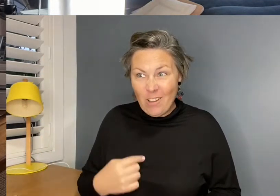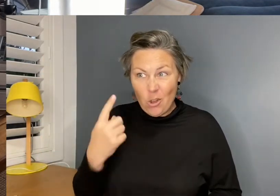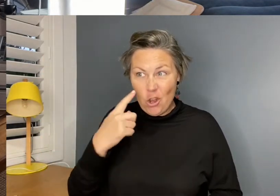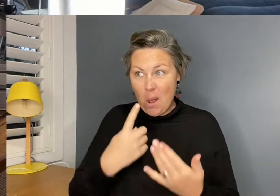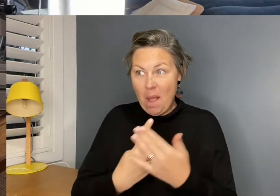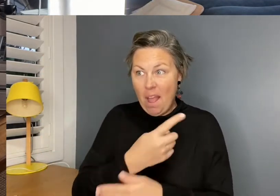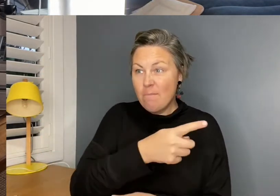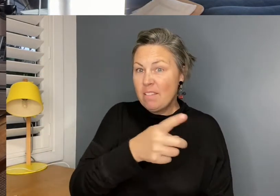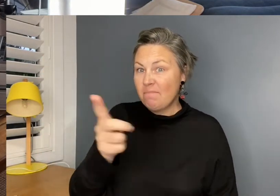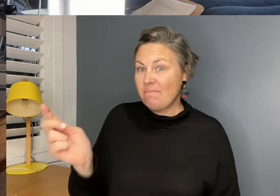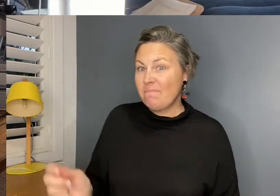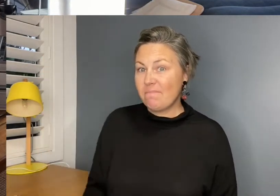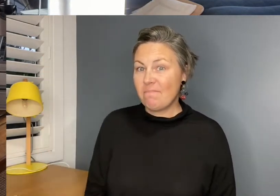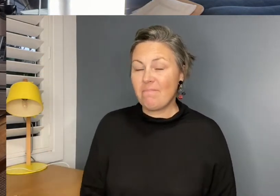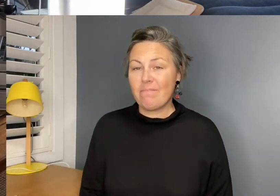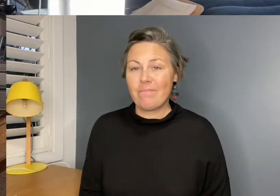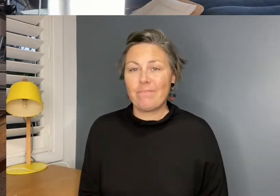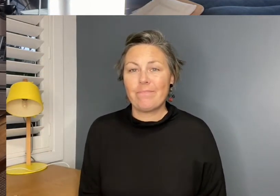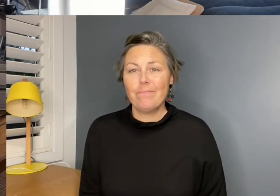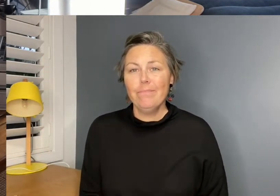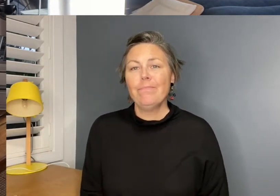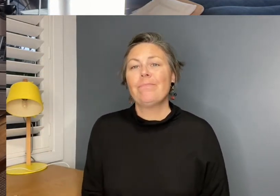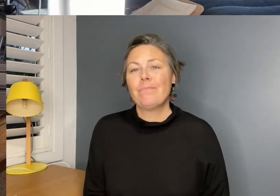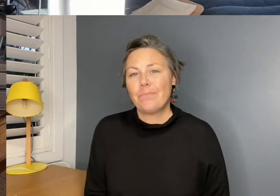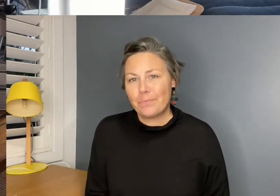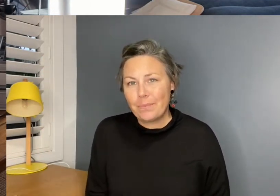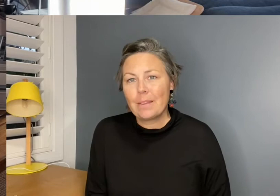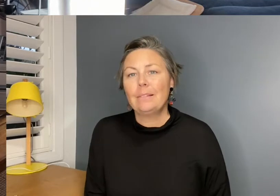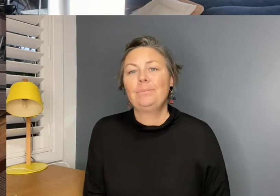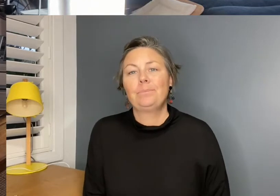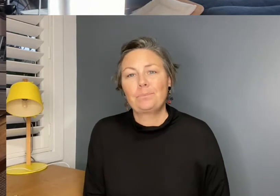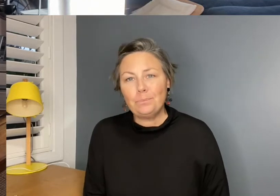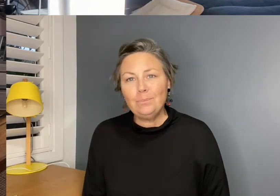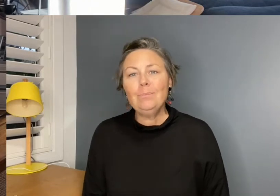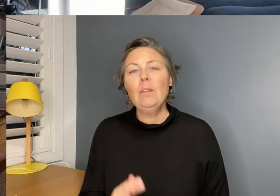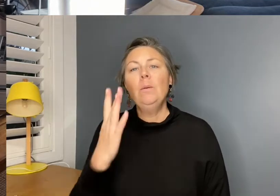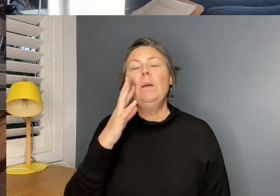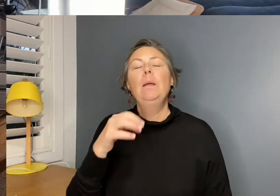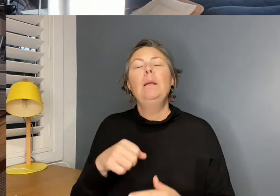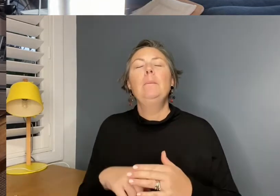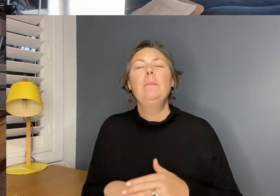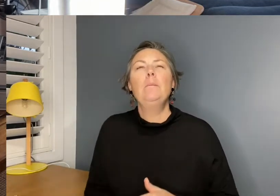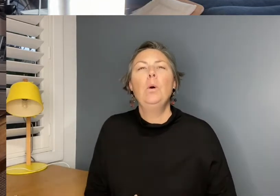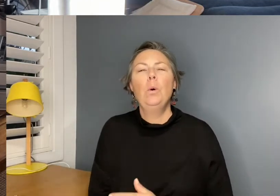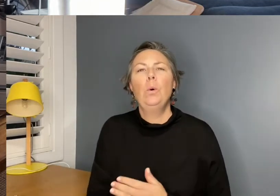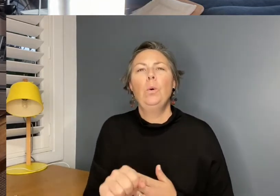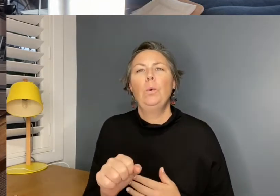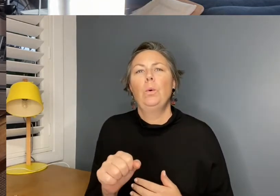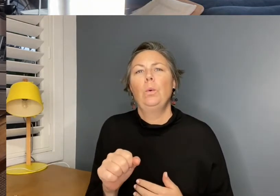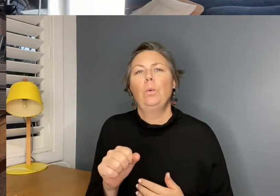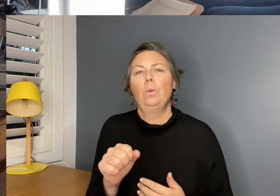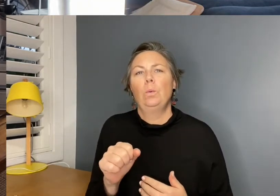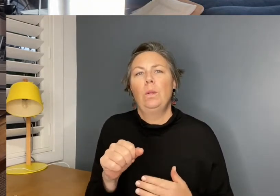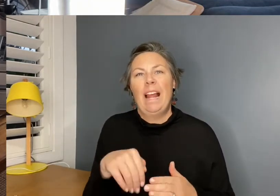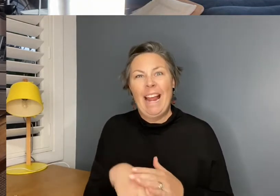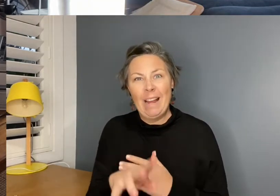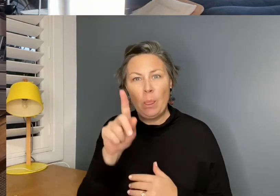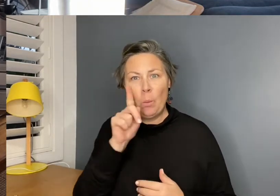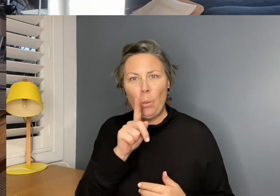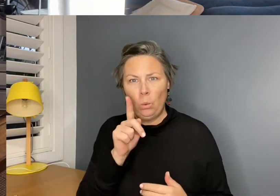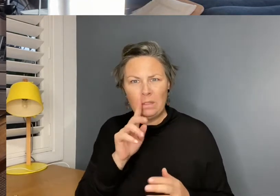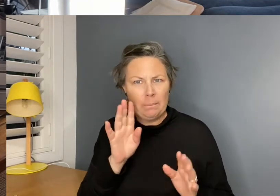Yeah. And then I that feeling of when he was born in the water was